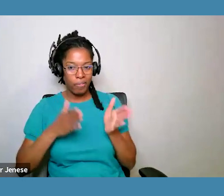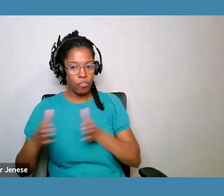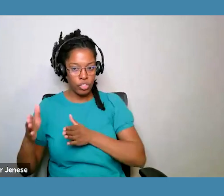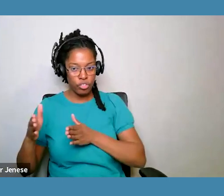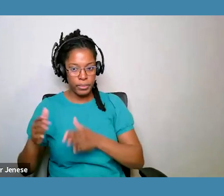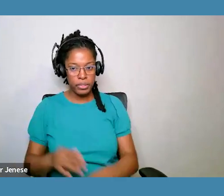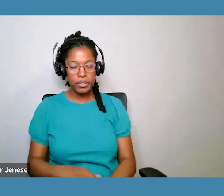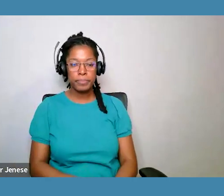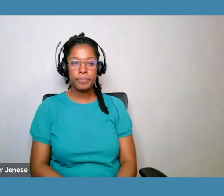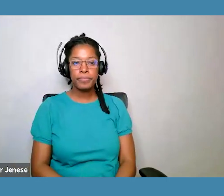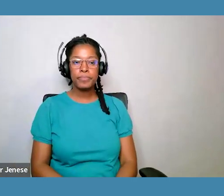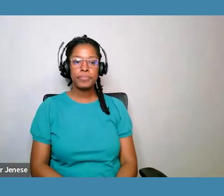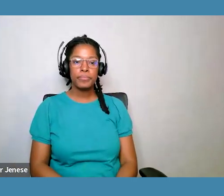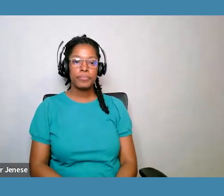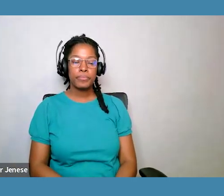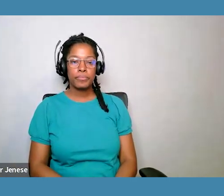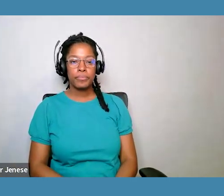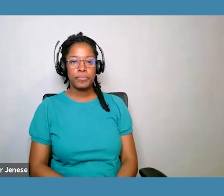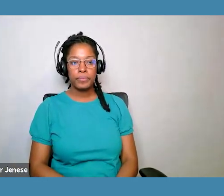So